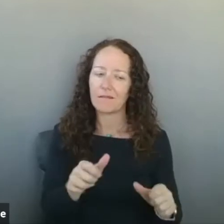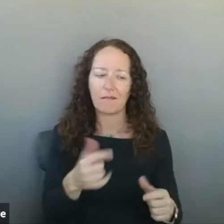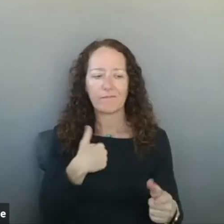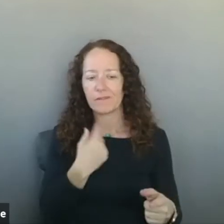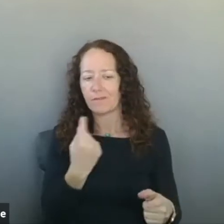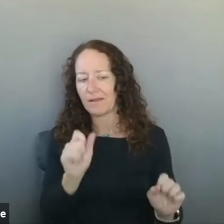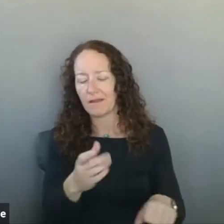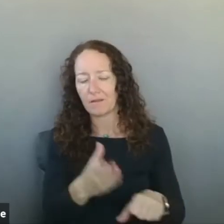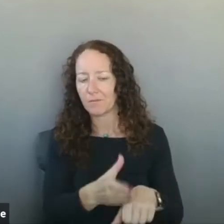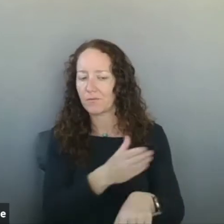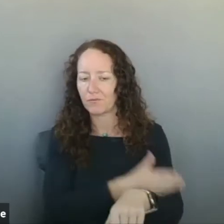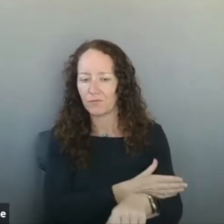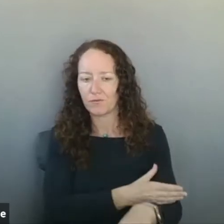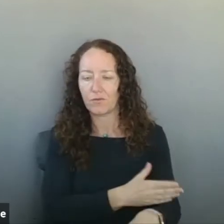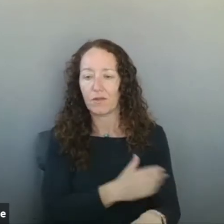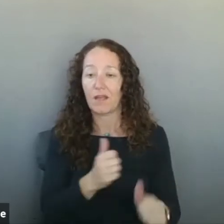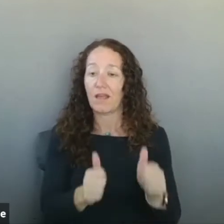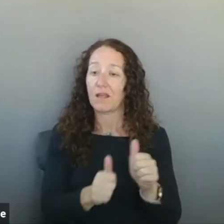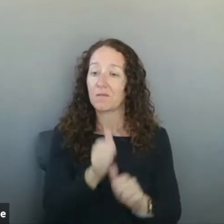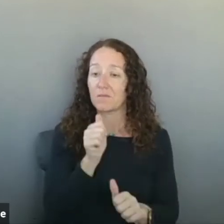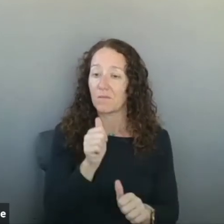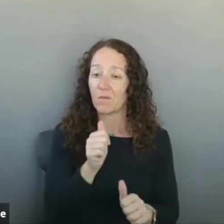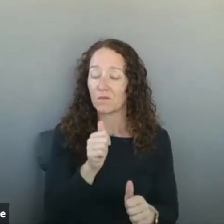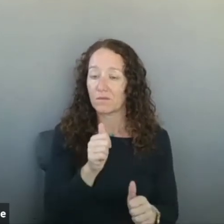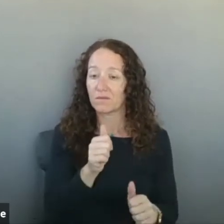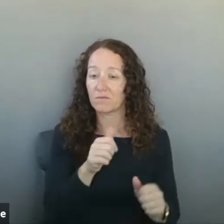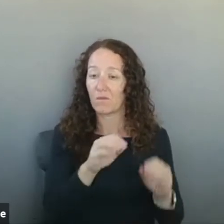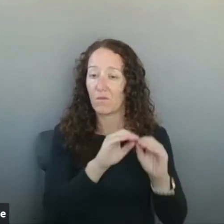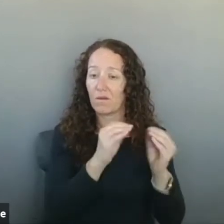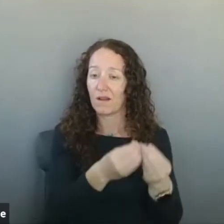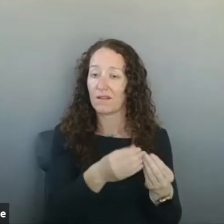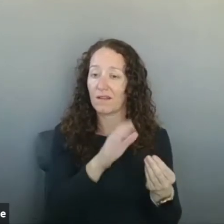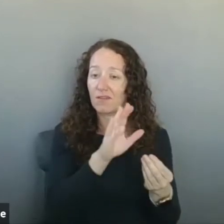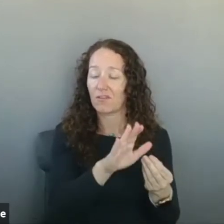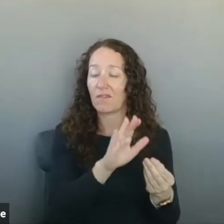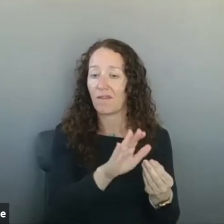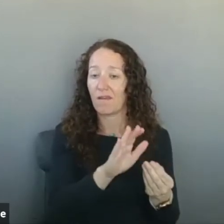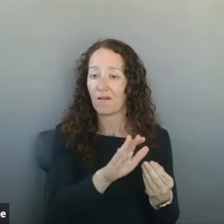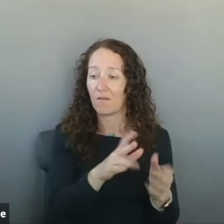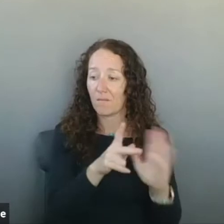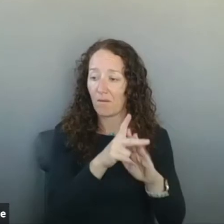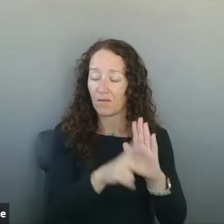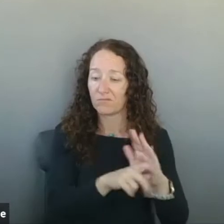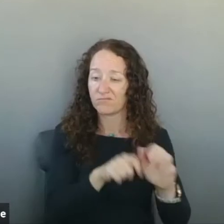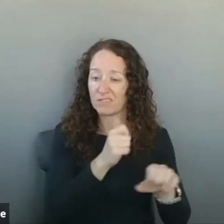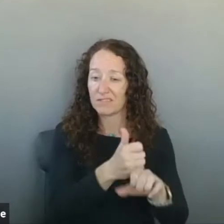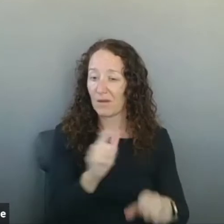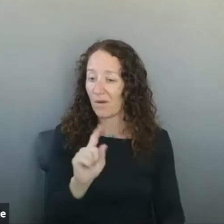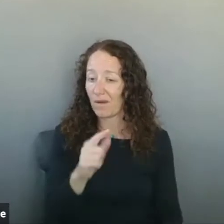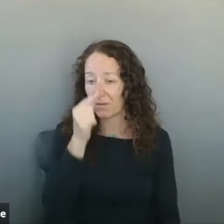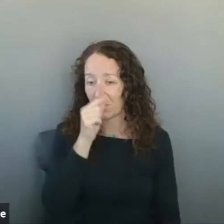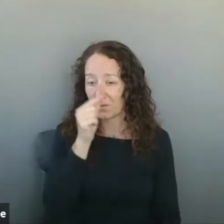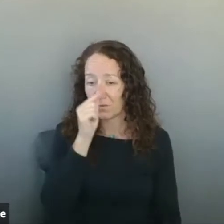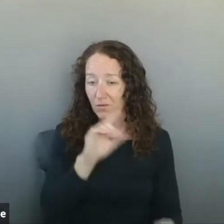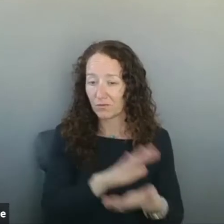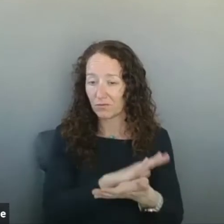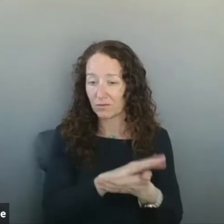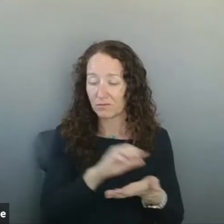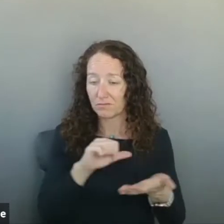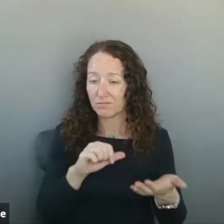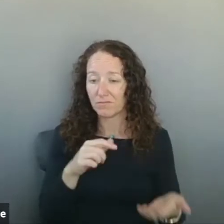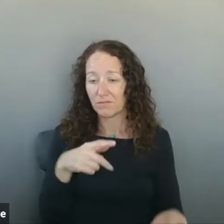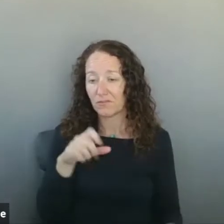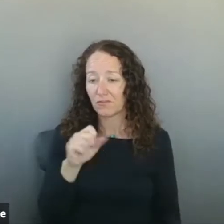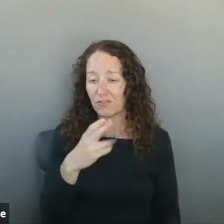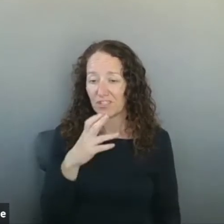organizations' policies are in a Google sheet. Just fucking change the Google sheet. Just like change it to be something else. So when